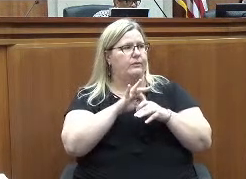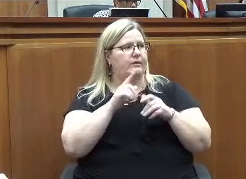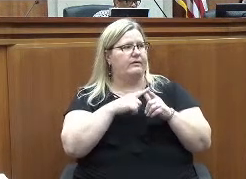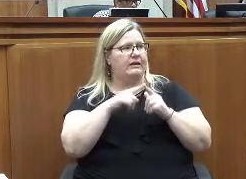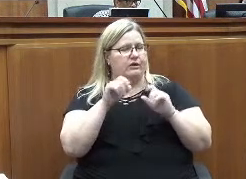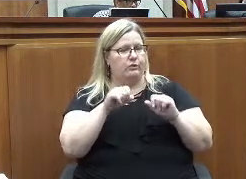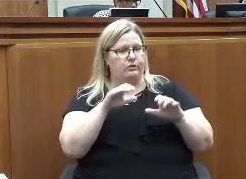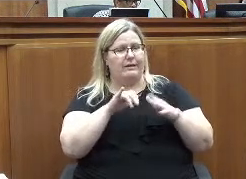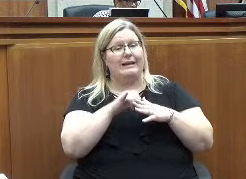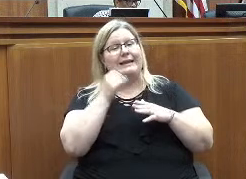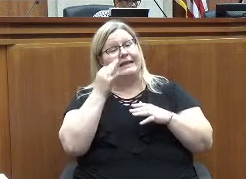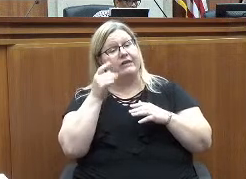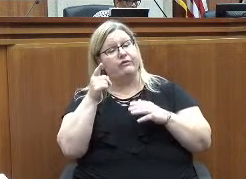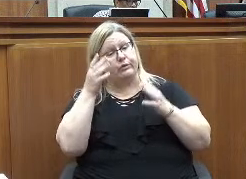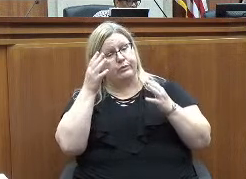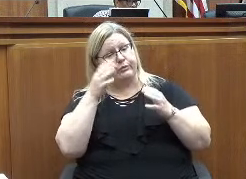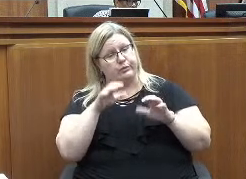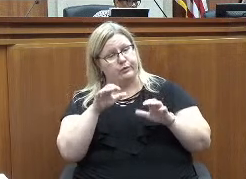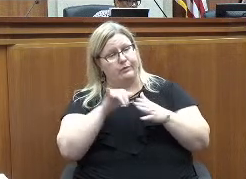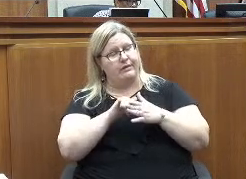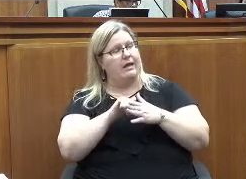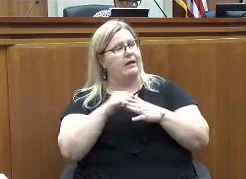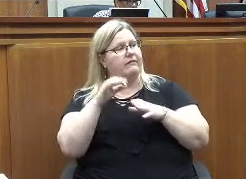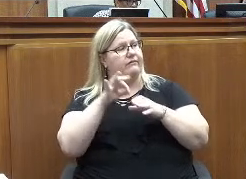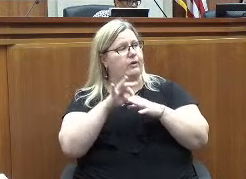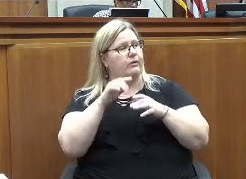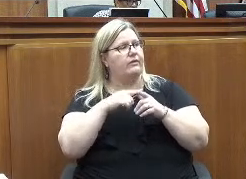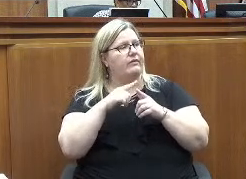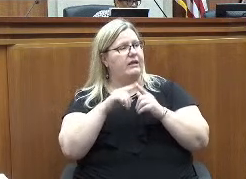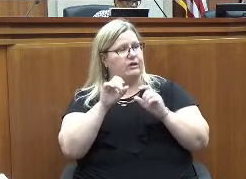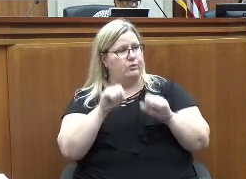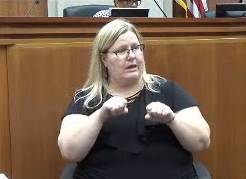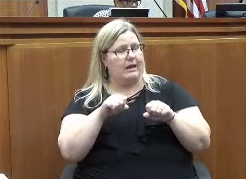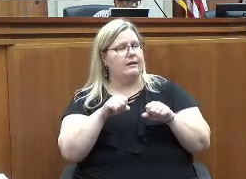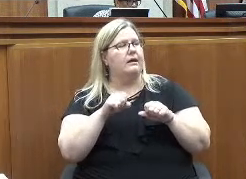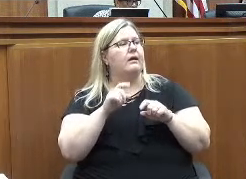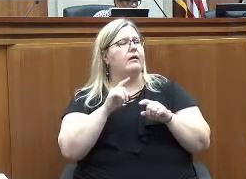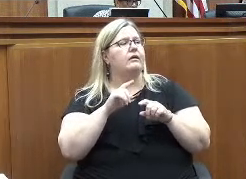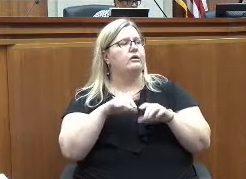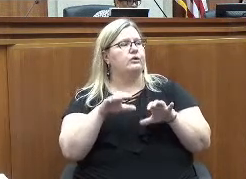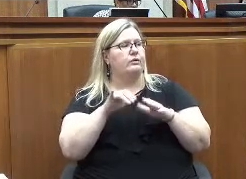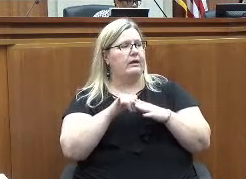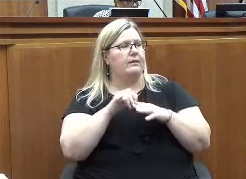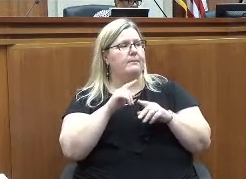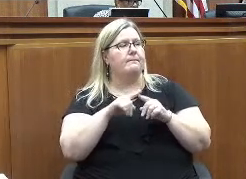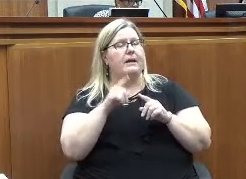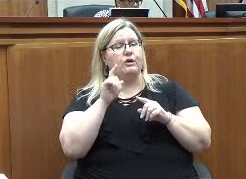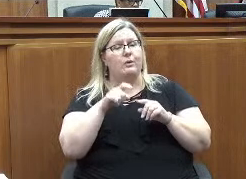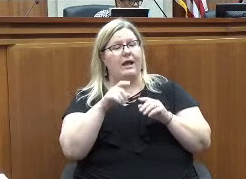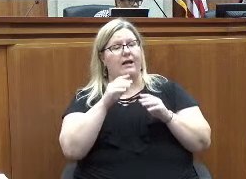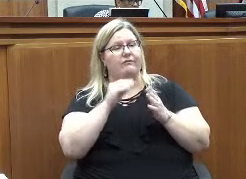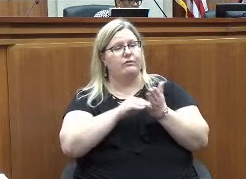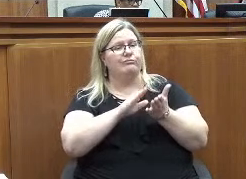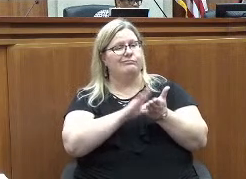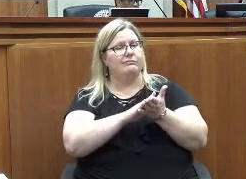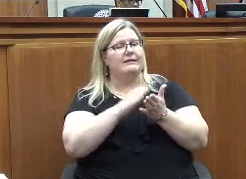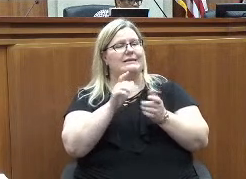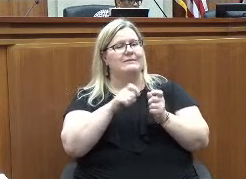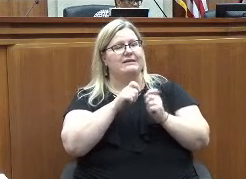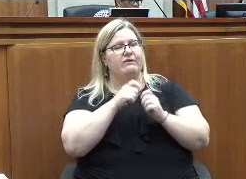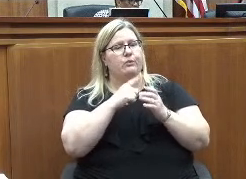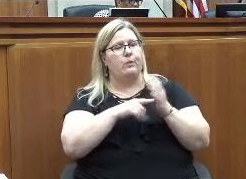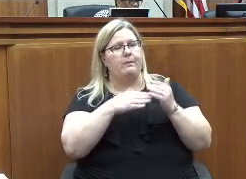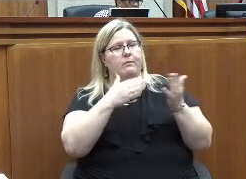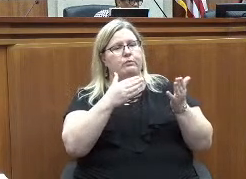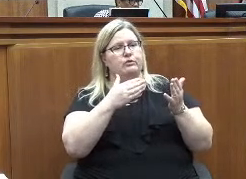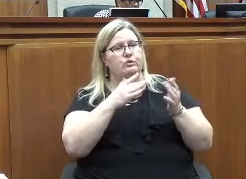up. If you do so by unanimous vote, then you may take them up. But you would have to notice specifically what the motions relate to